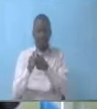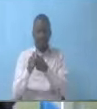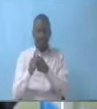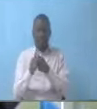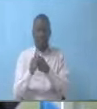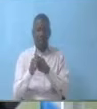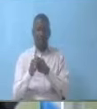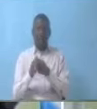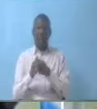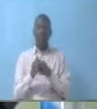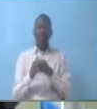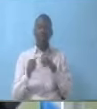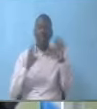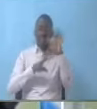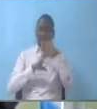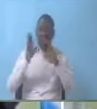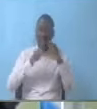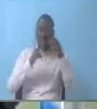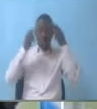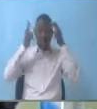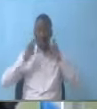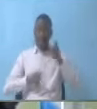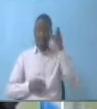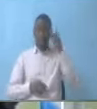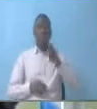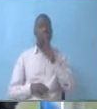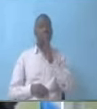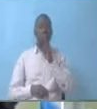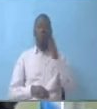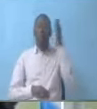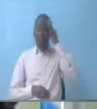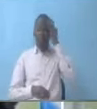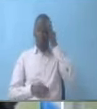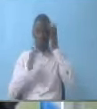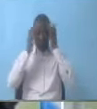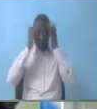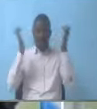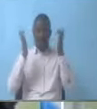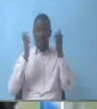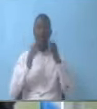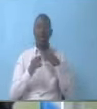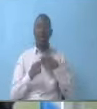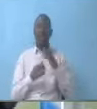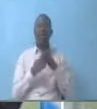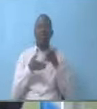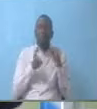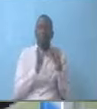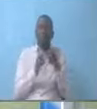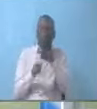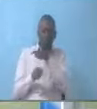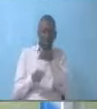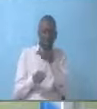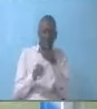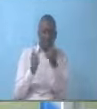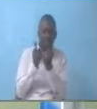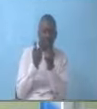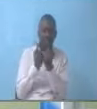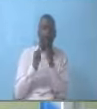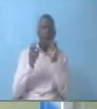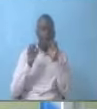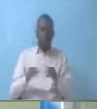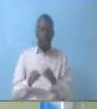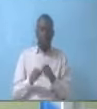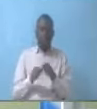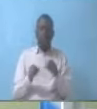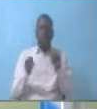who knew the intricacies and the mechanics of this thing to be able to